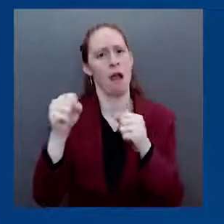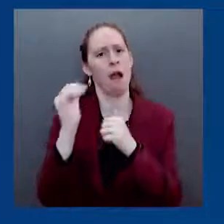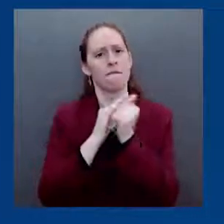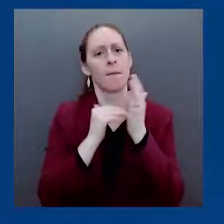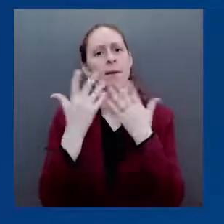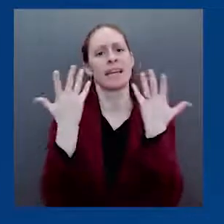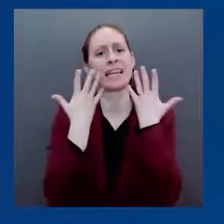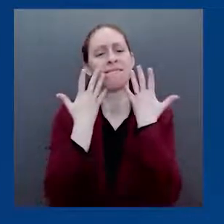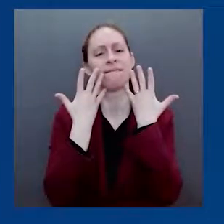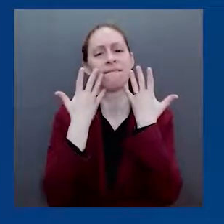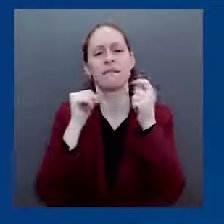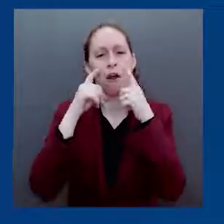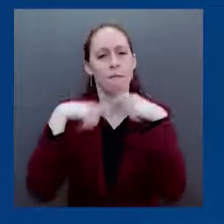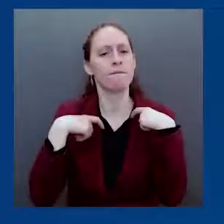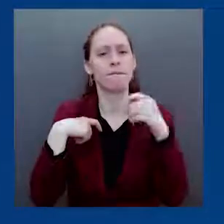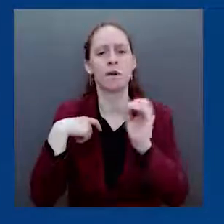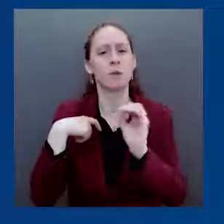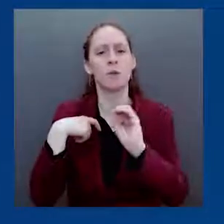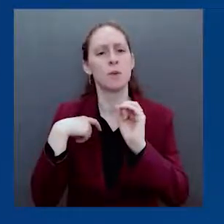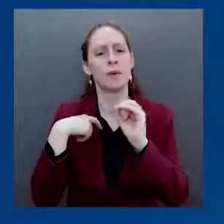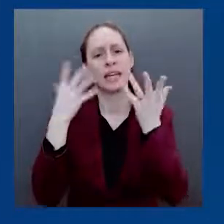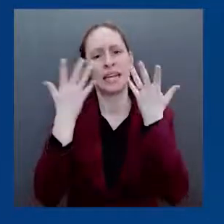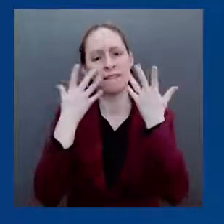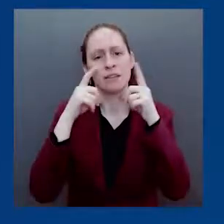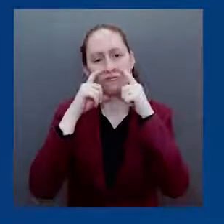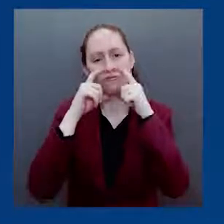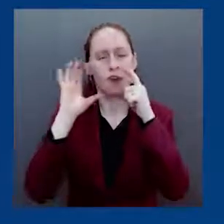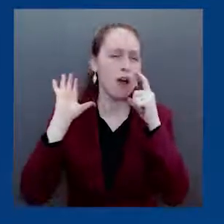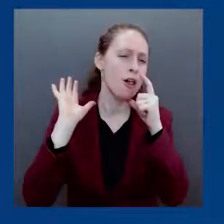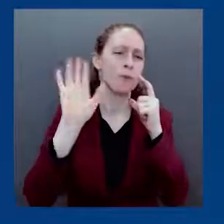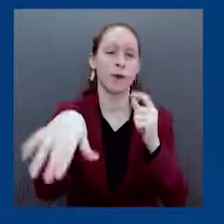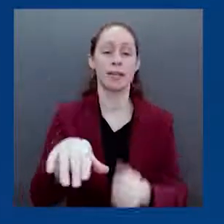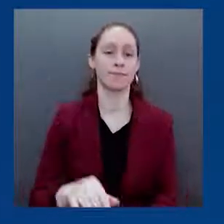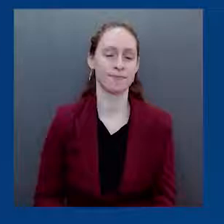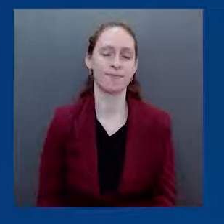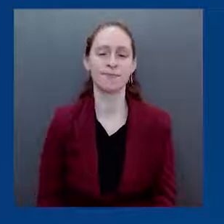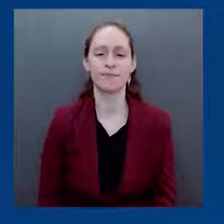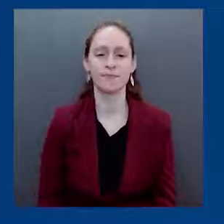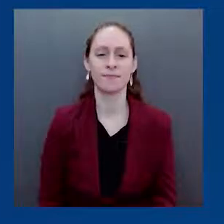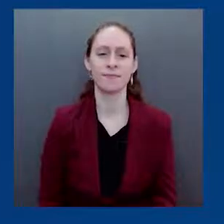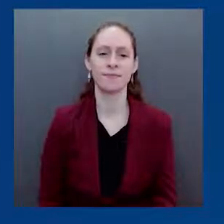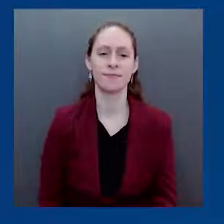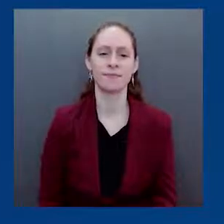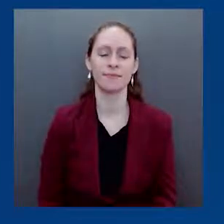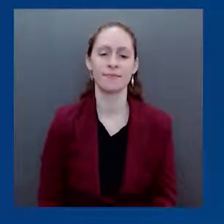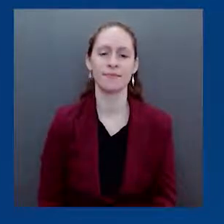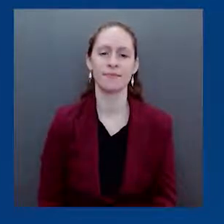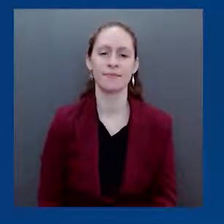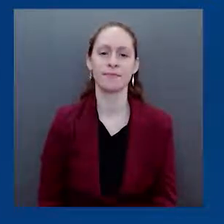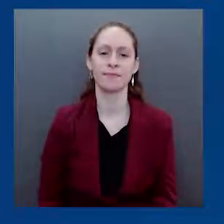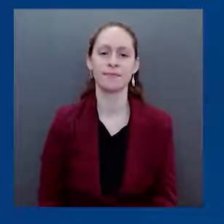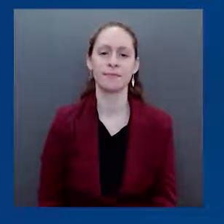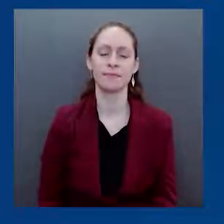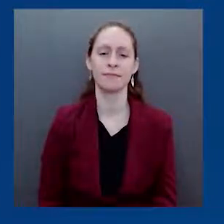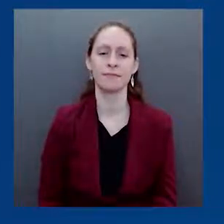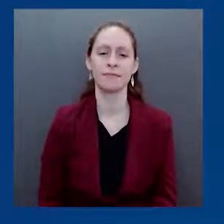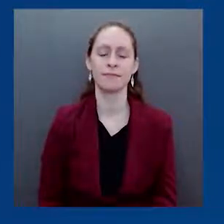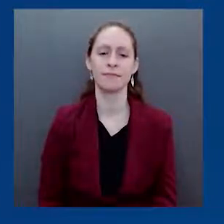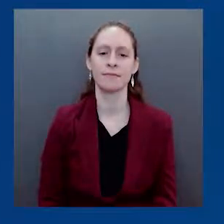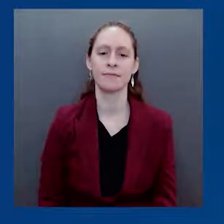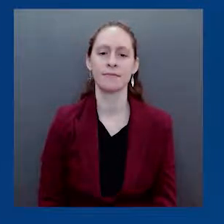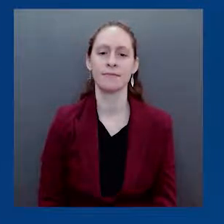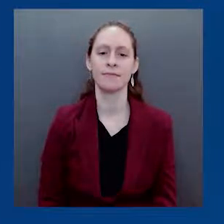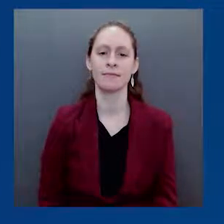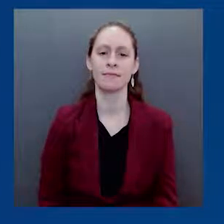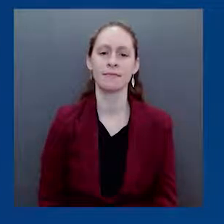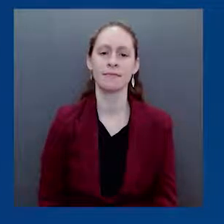Dr. Fauci? Yeah, thank you for that question. There's both sides of the coin to that. We know from the South African data that if